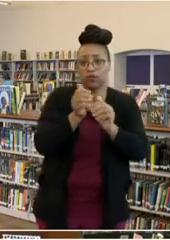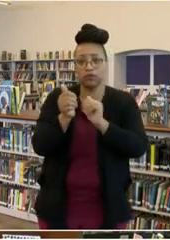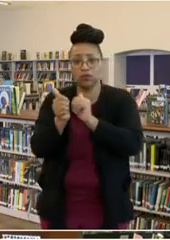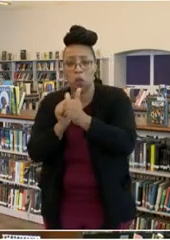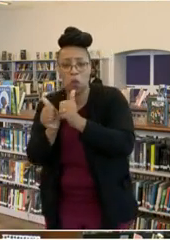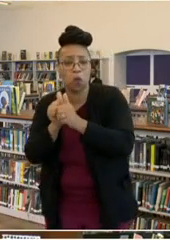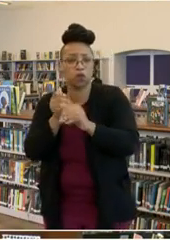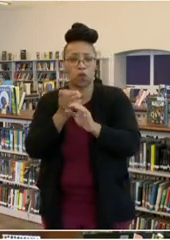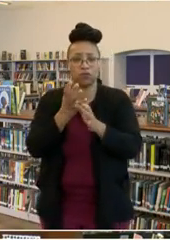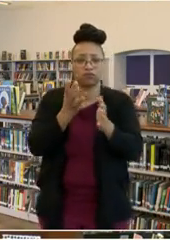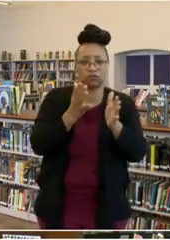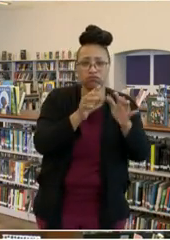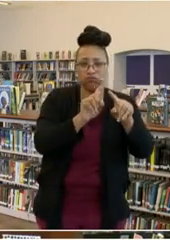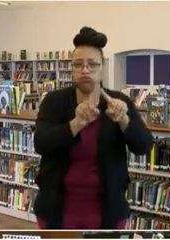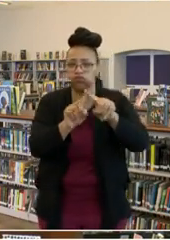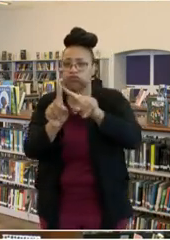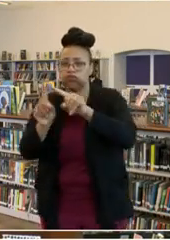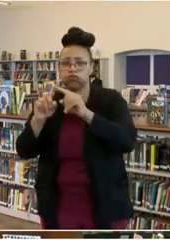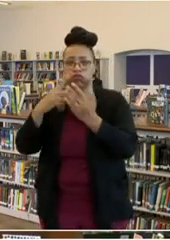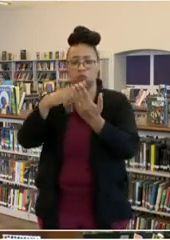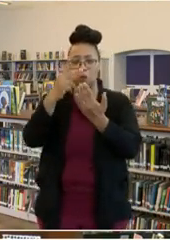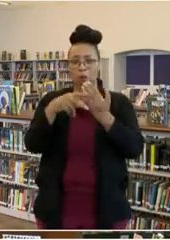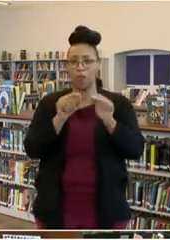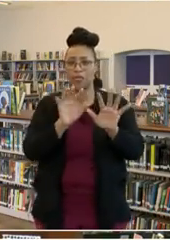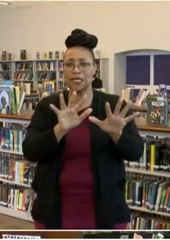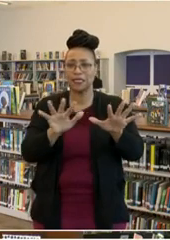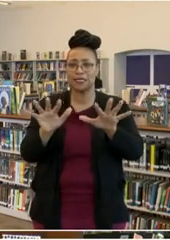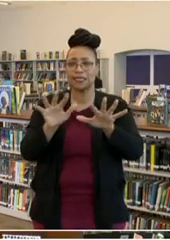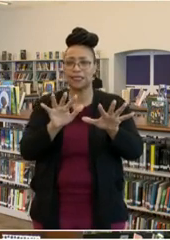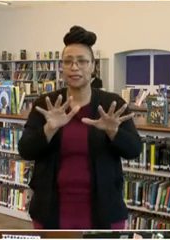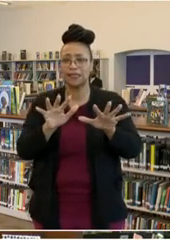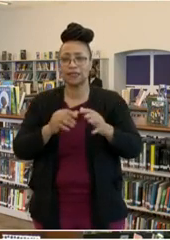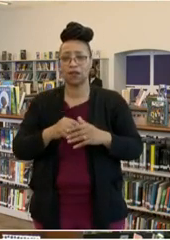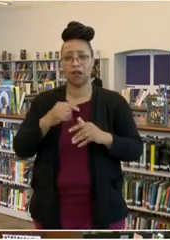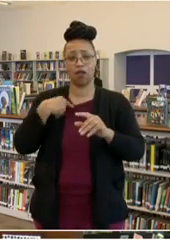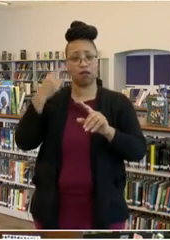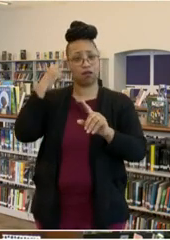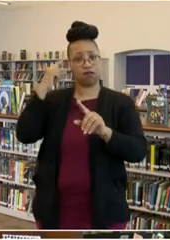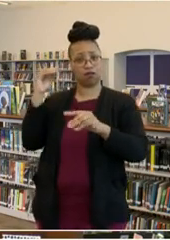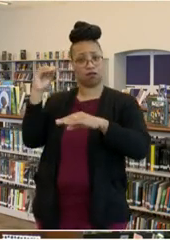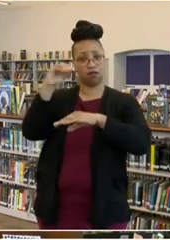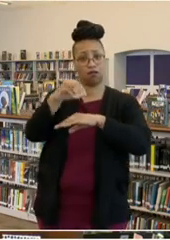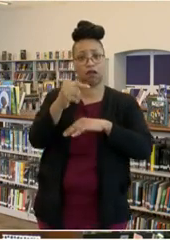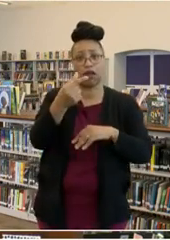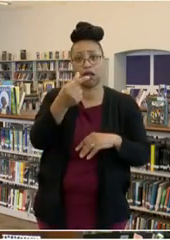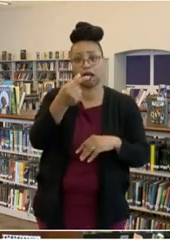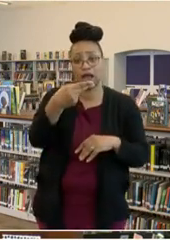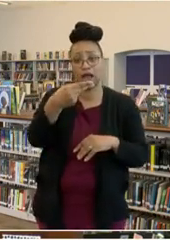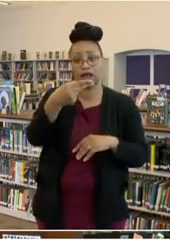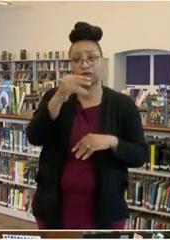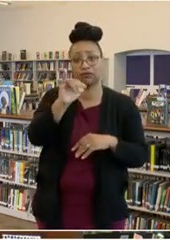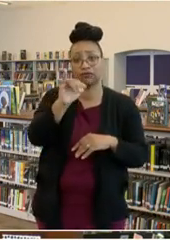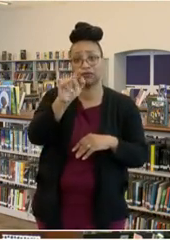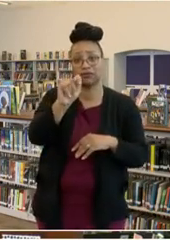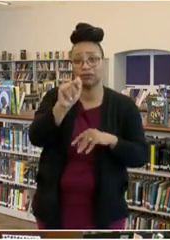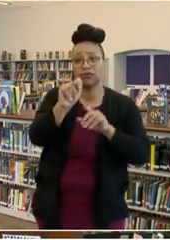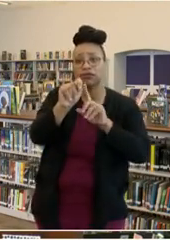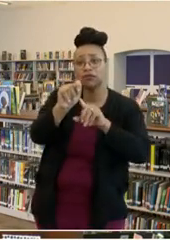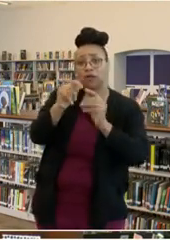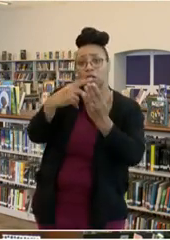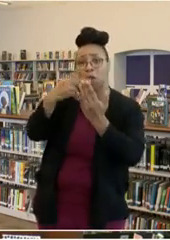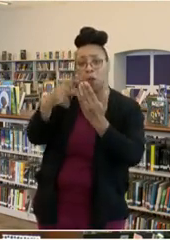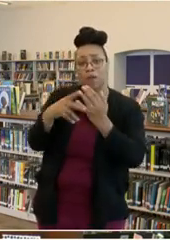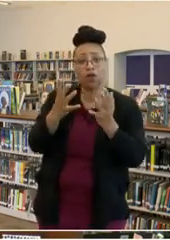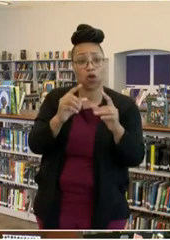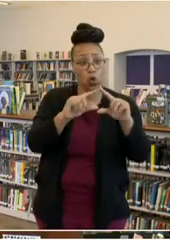about tutoring and high impact tutoring, whether it be individualized or small group instruction, this used to be a privilege. I think about